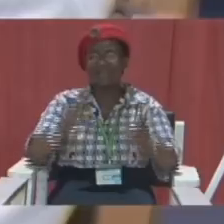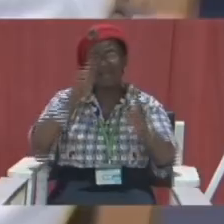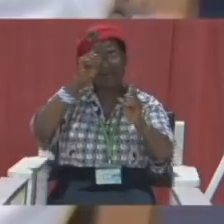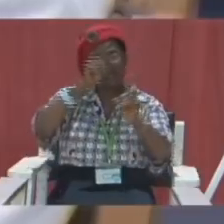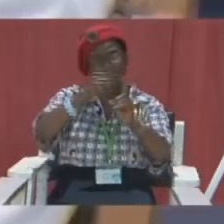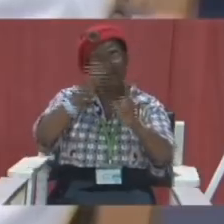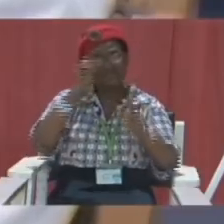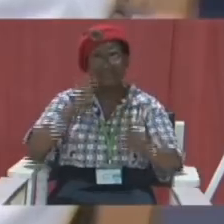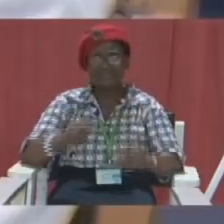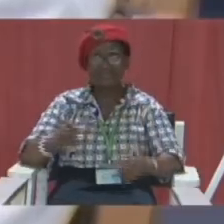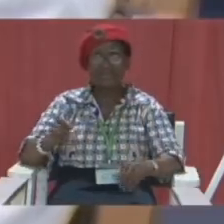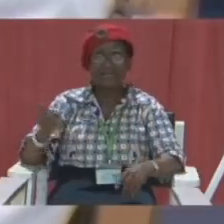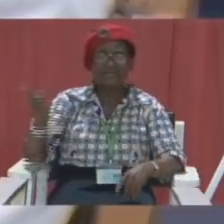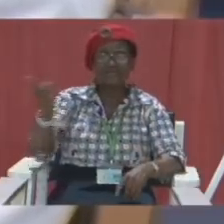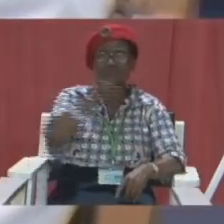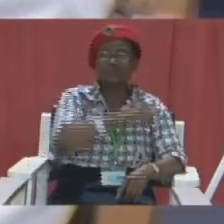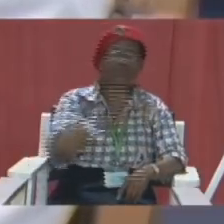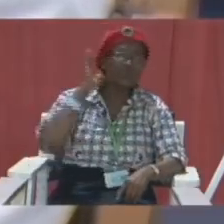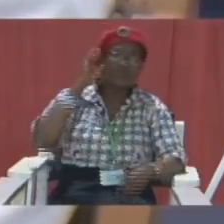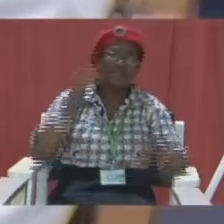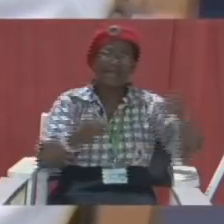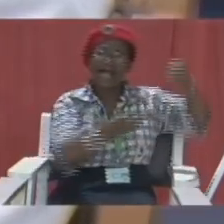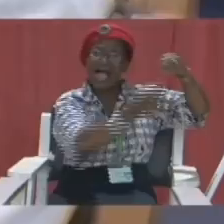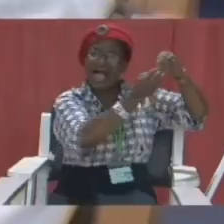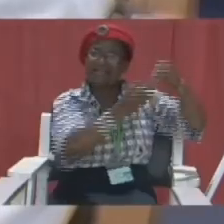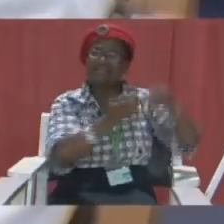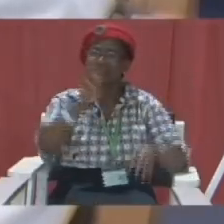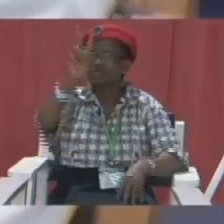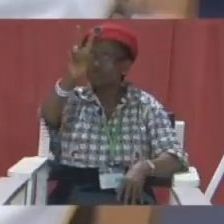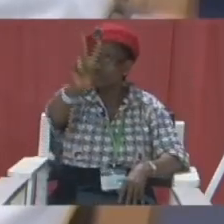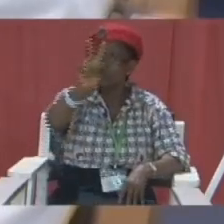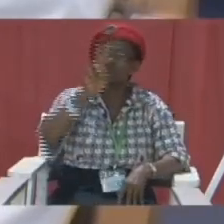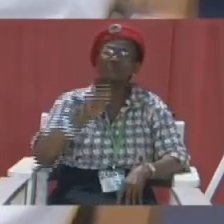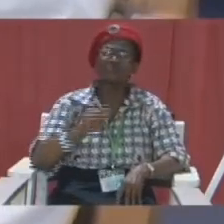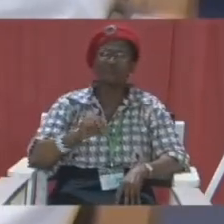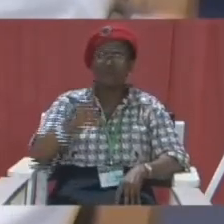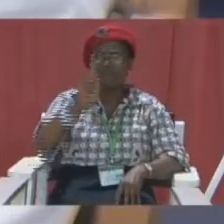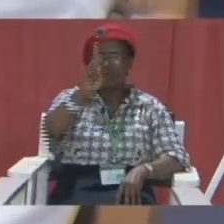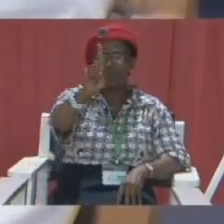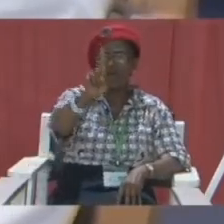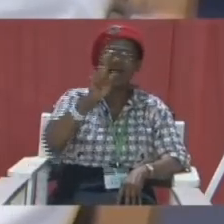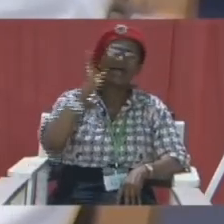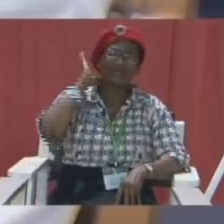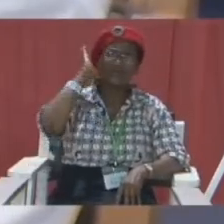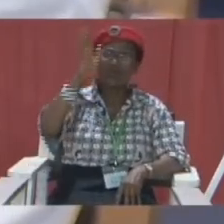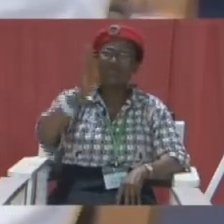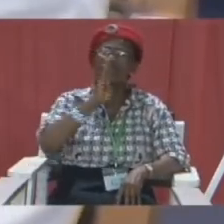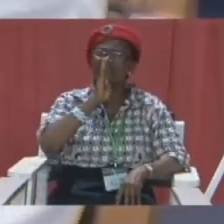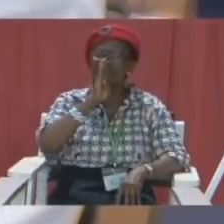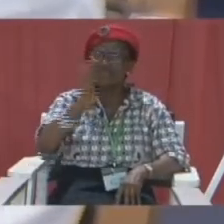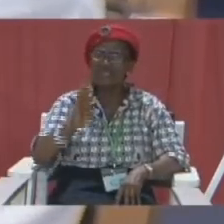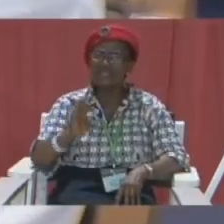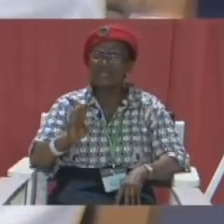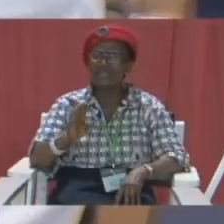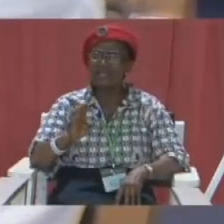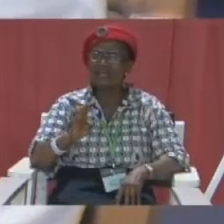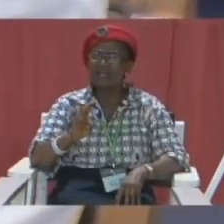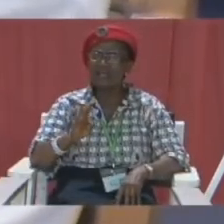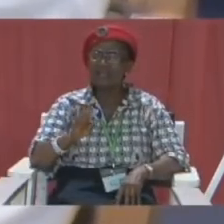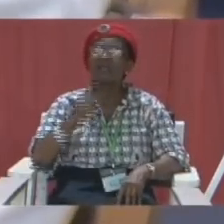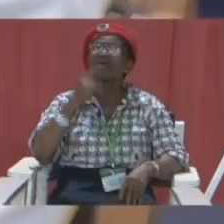You're going to add 2. One will be praising God.